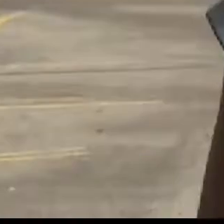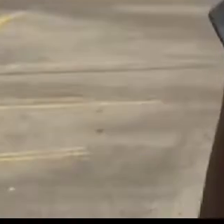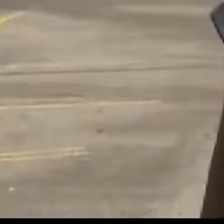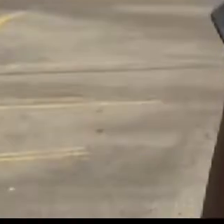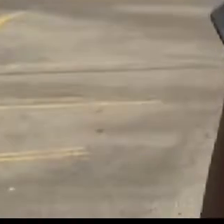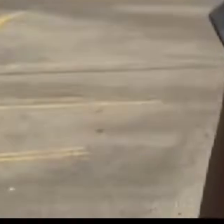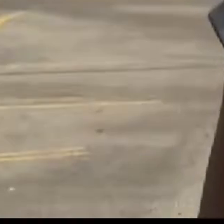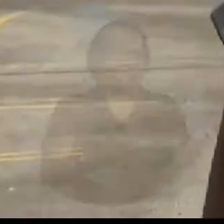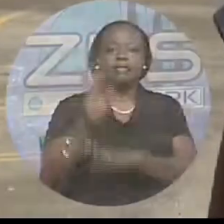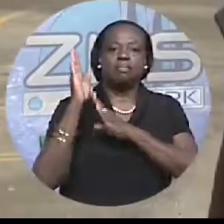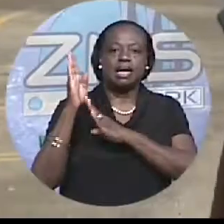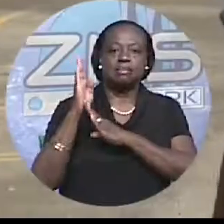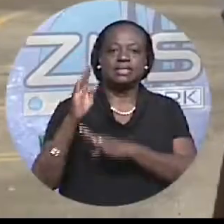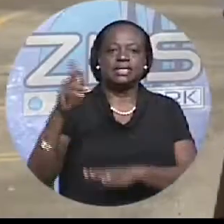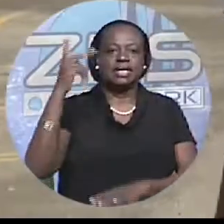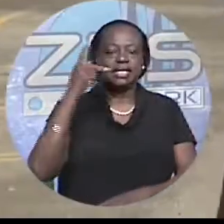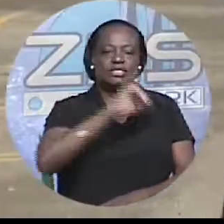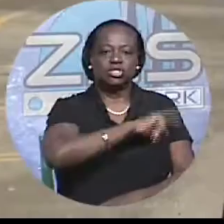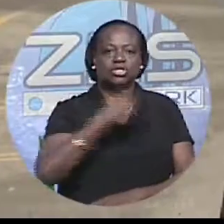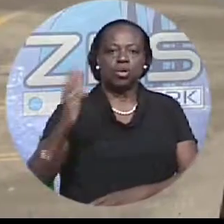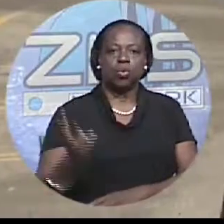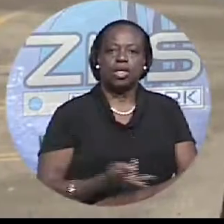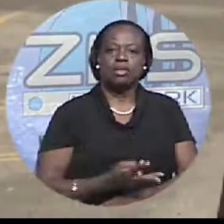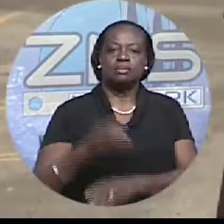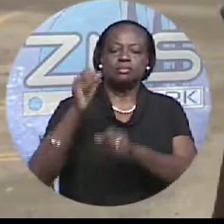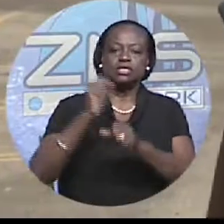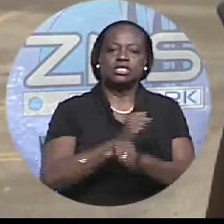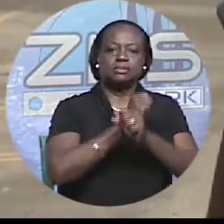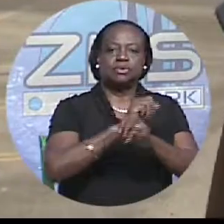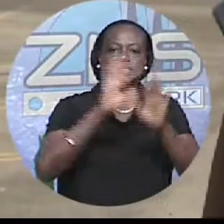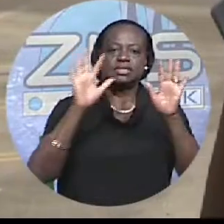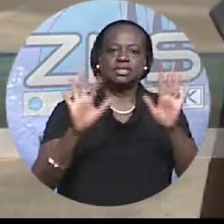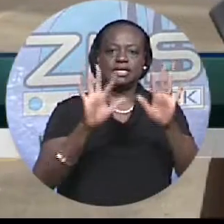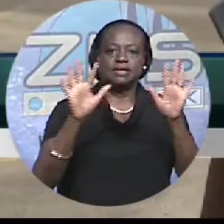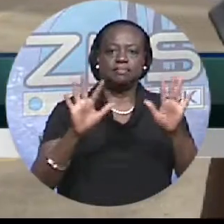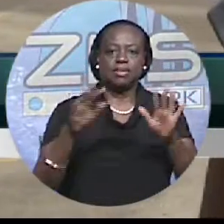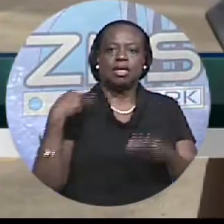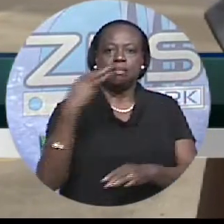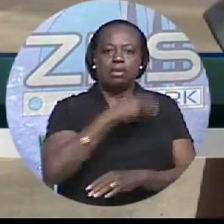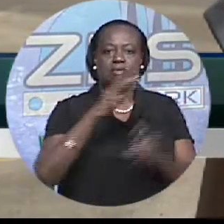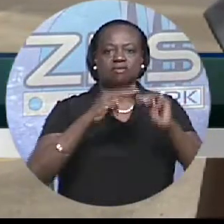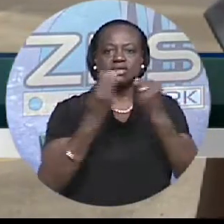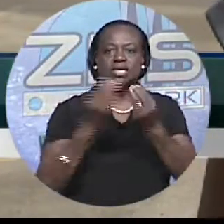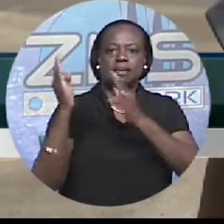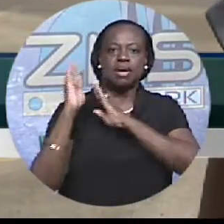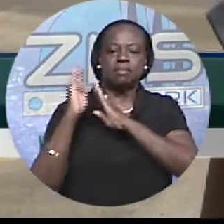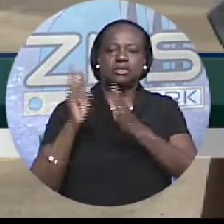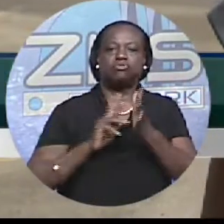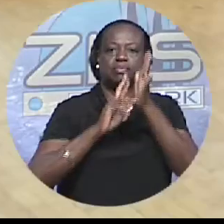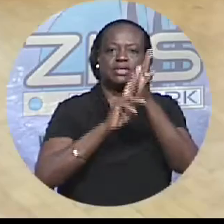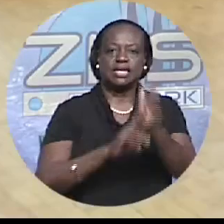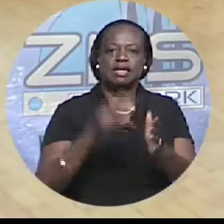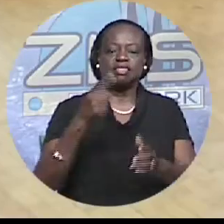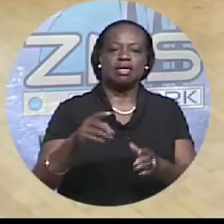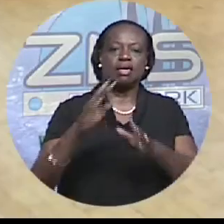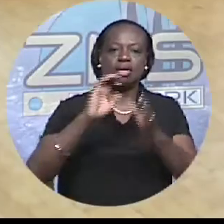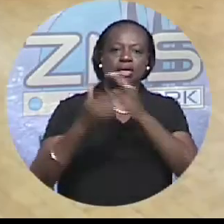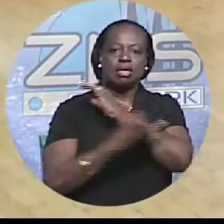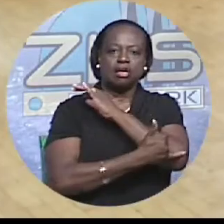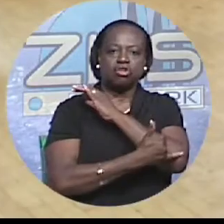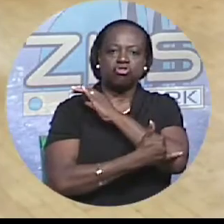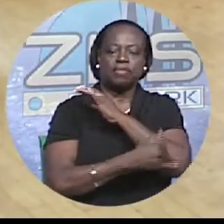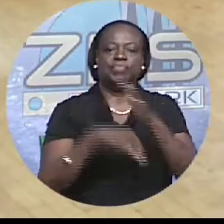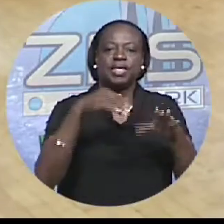Good evening, Bahamas. I'm Kelsey Johnson. Welcome to Sports Sunday. Members of Team Bahamas who will be representing the country at the